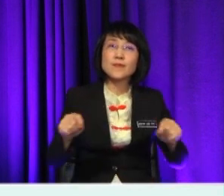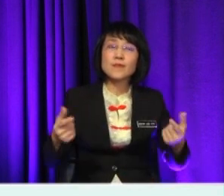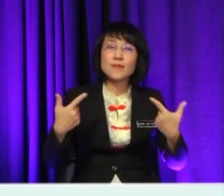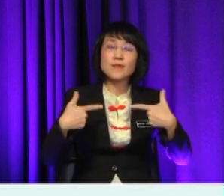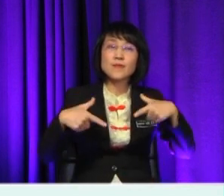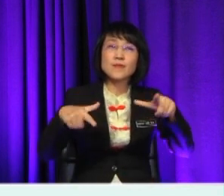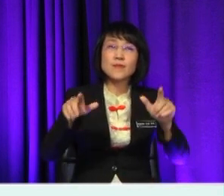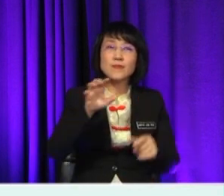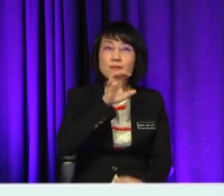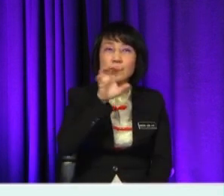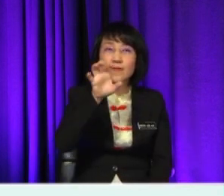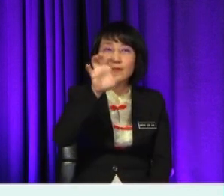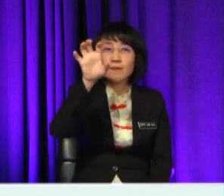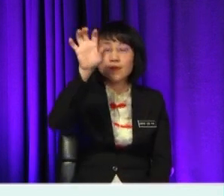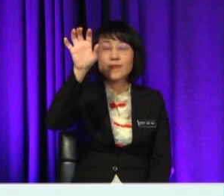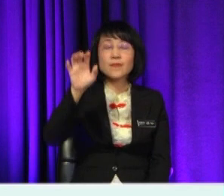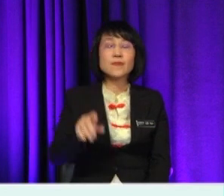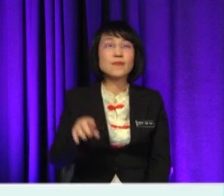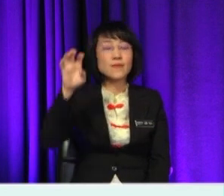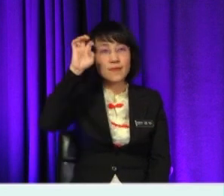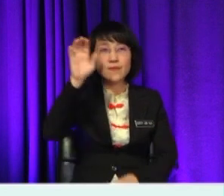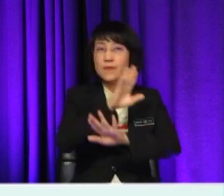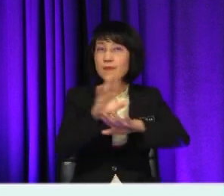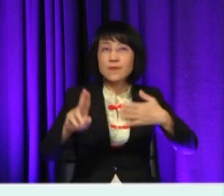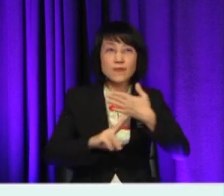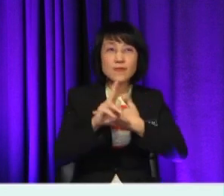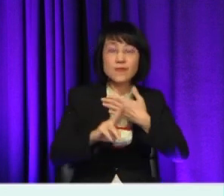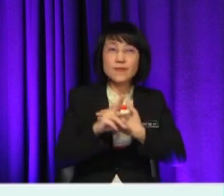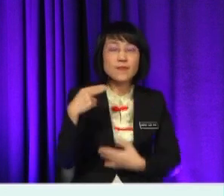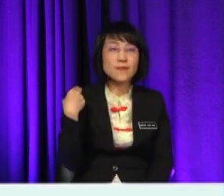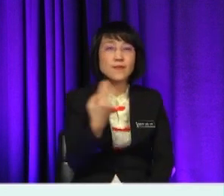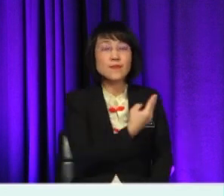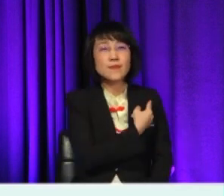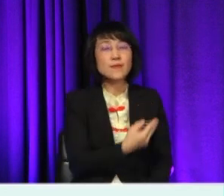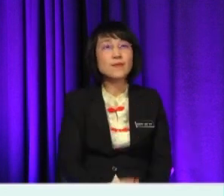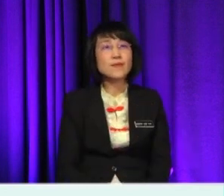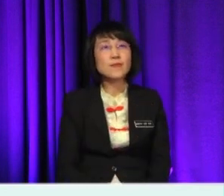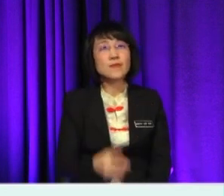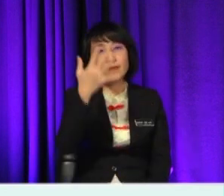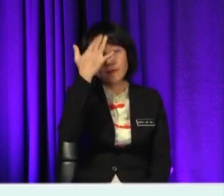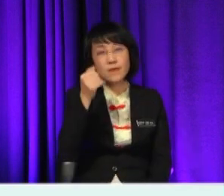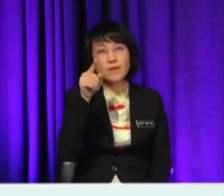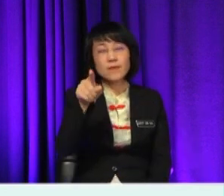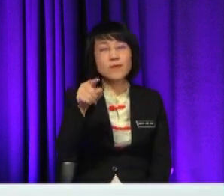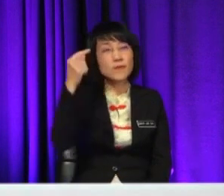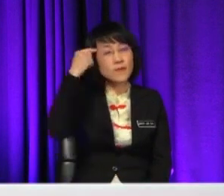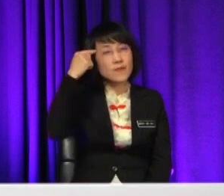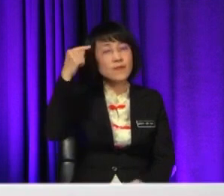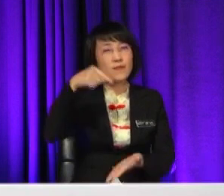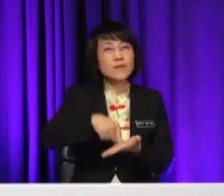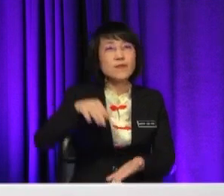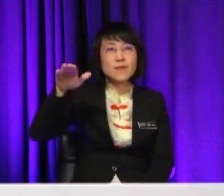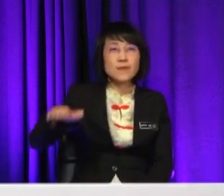around, he does us no harm. Okay, so why do you think this is a child?